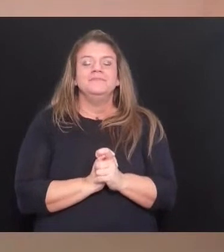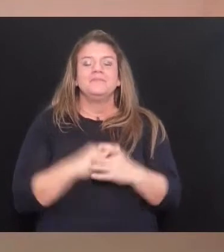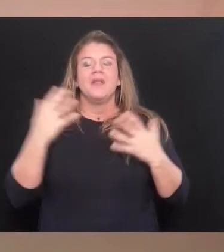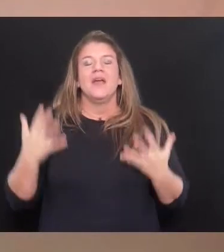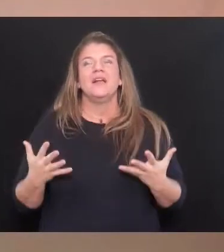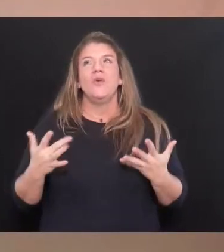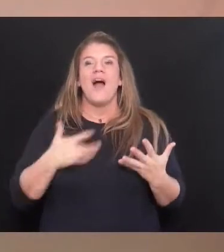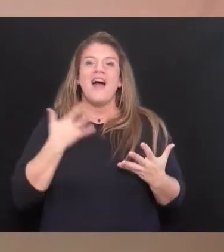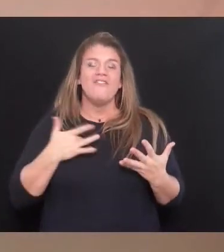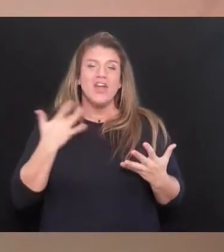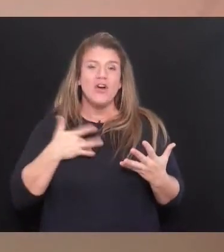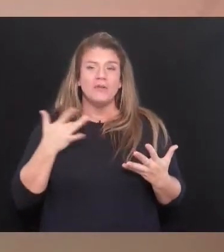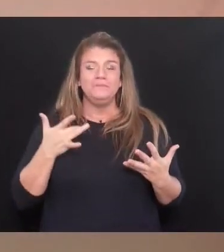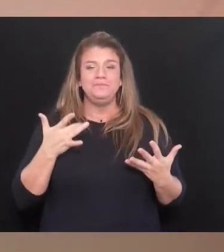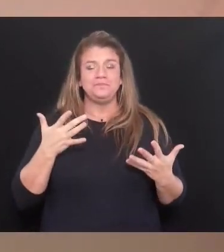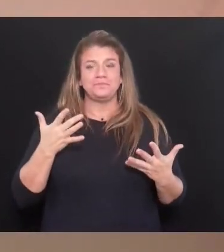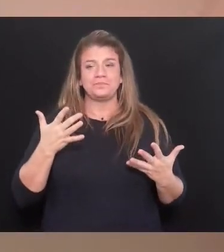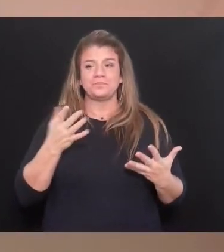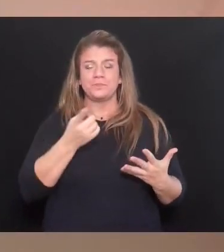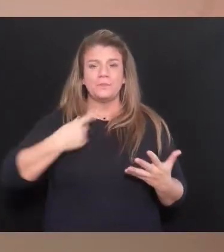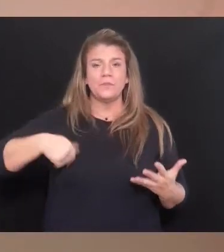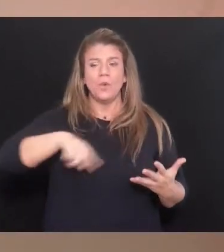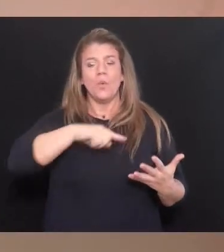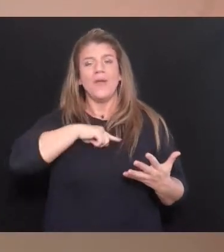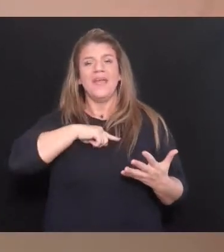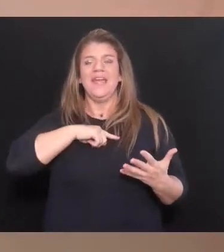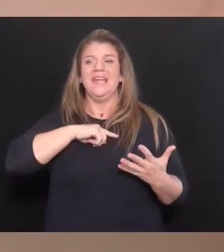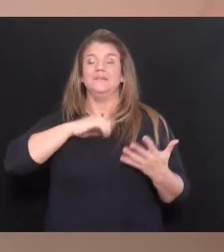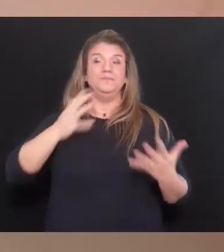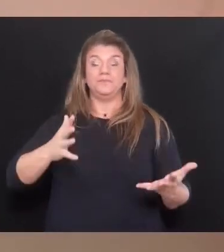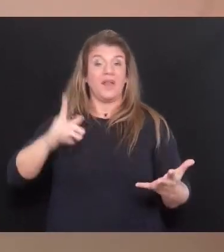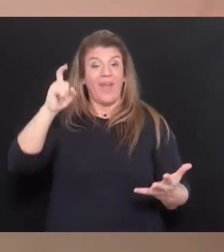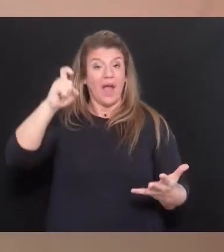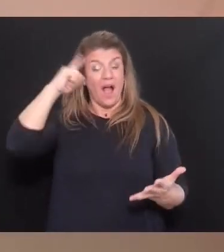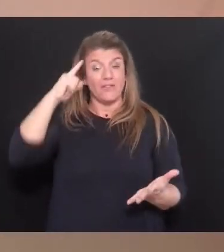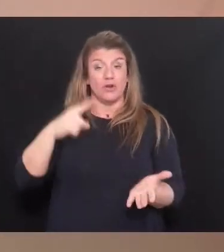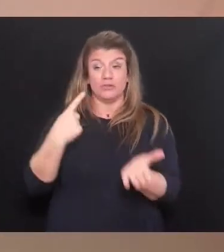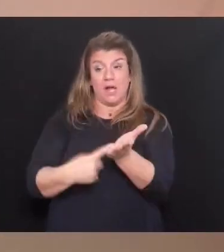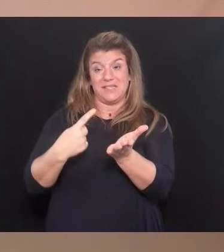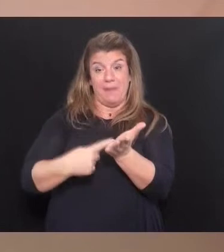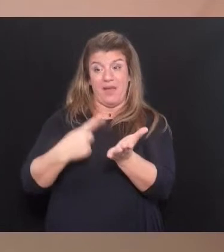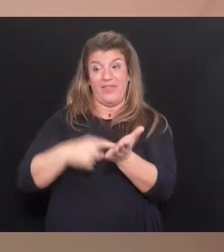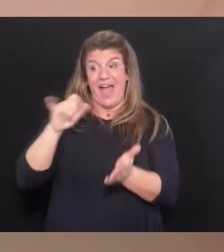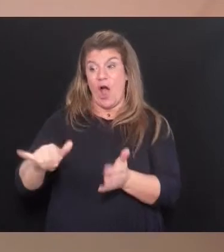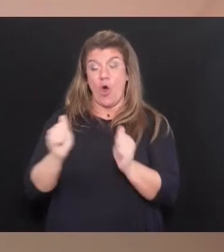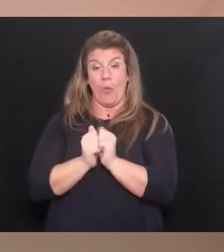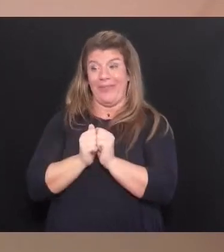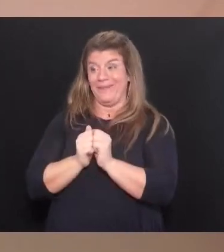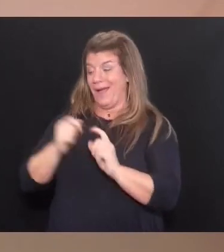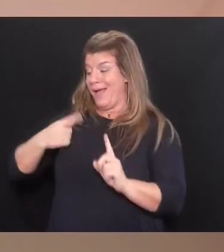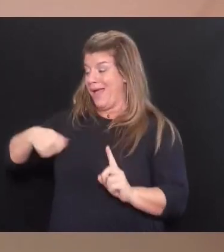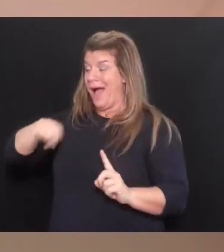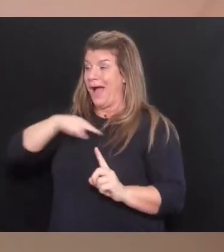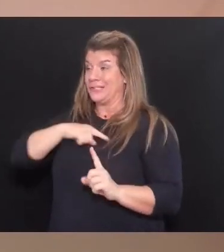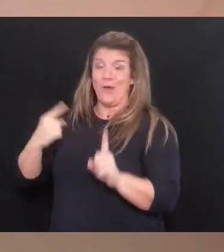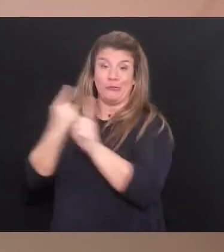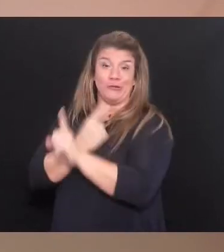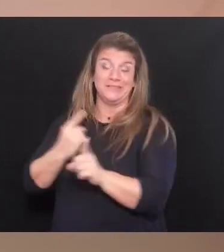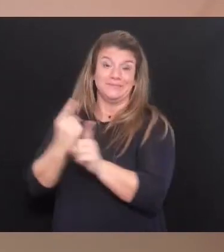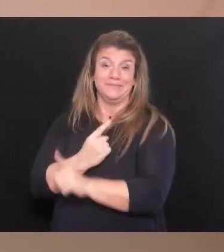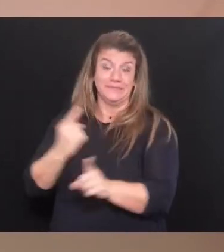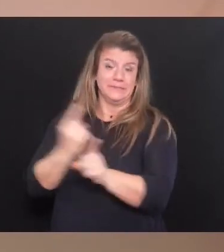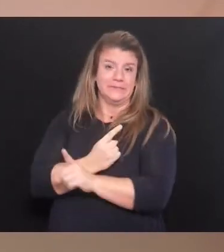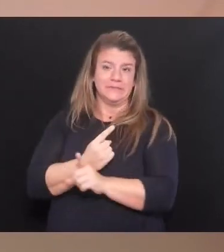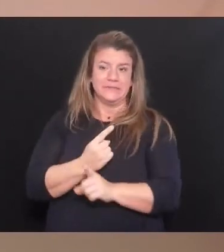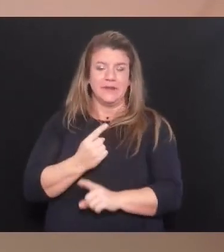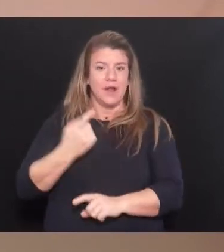David, I think, the governor talks about this with us on a regular basis, that we've just